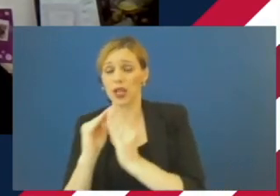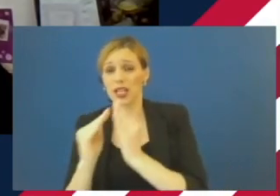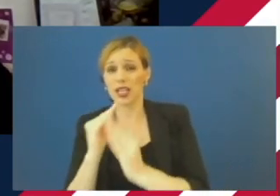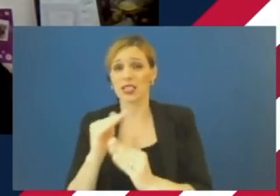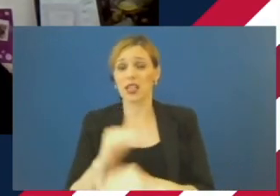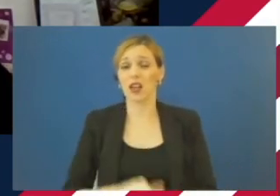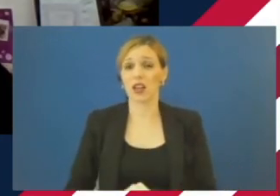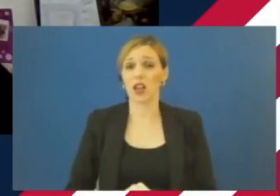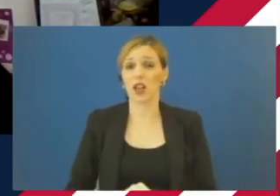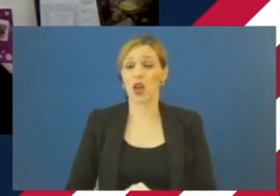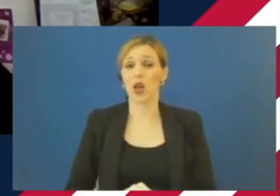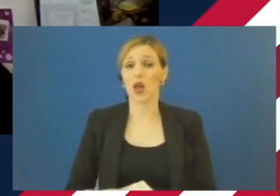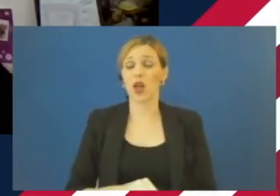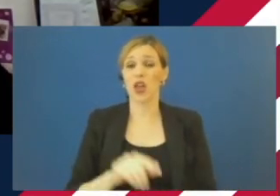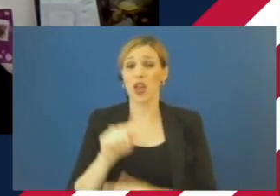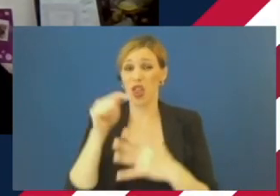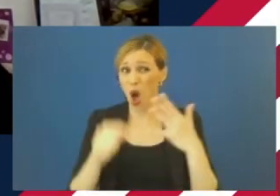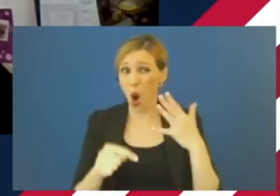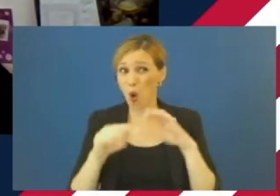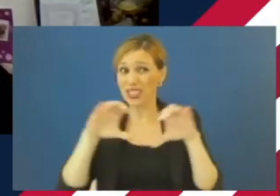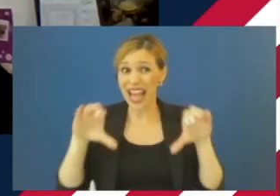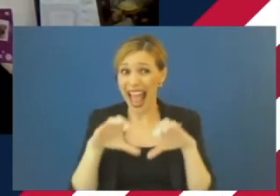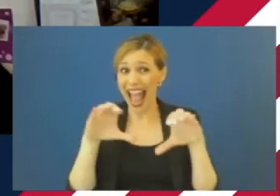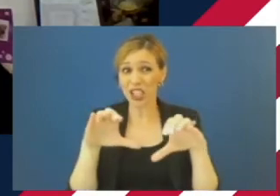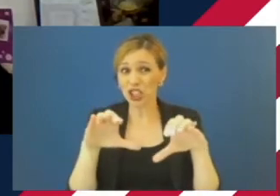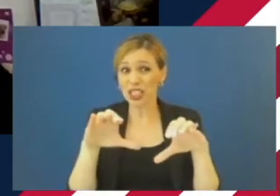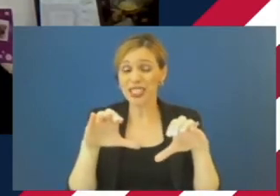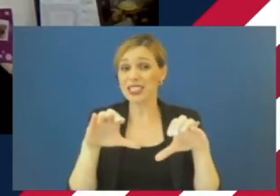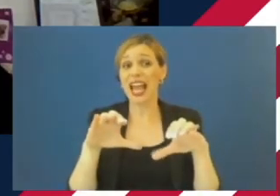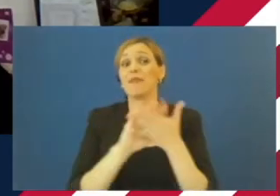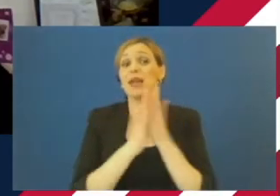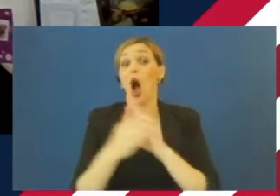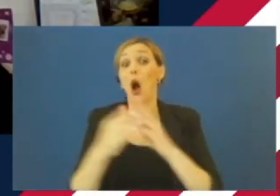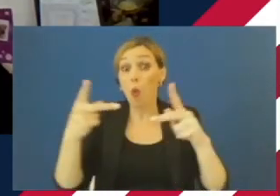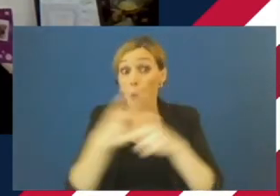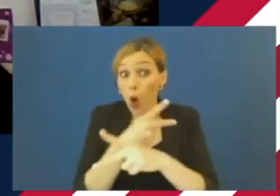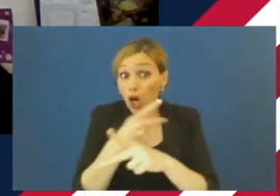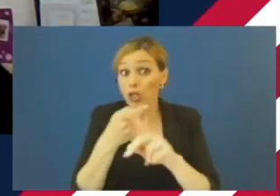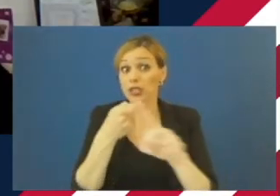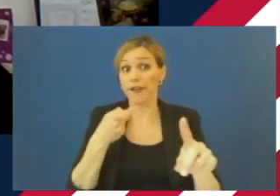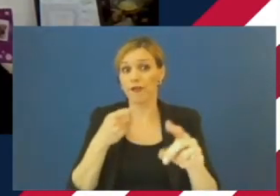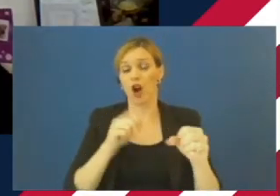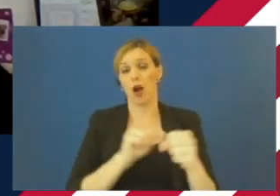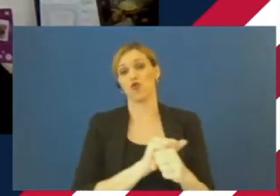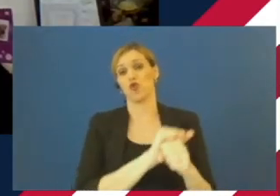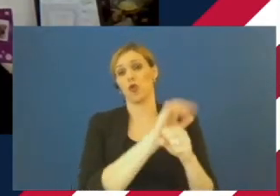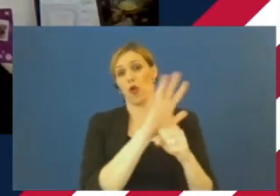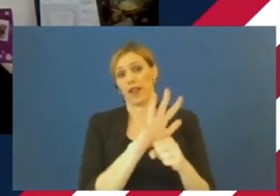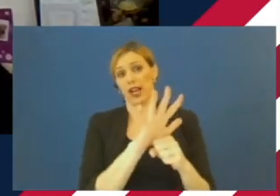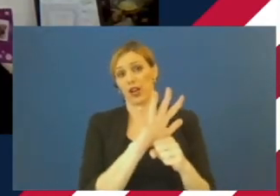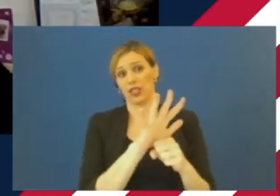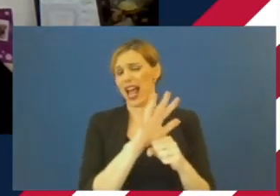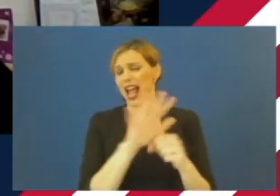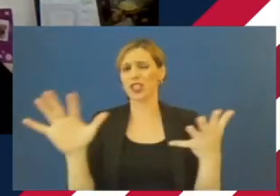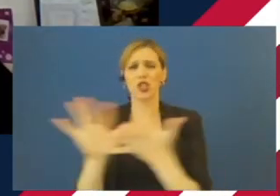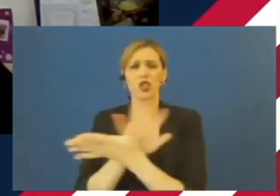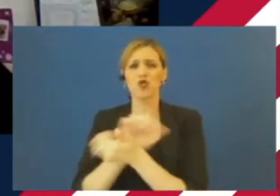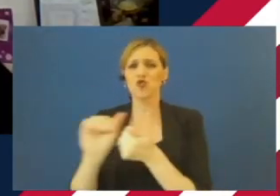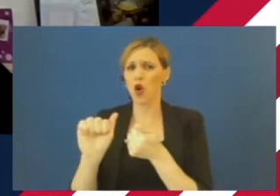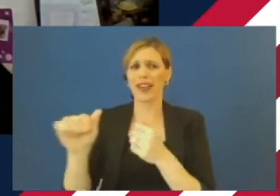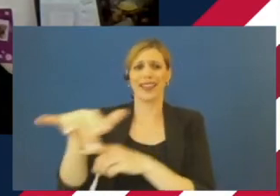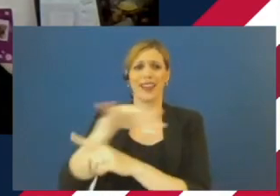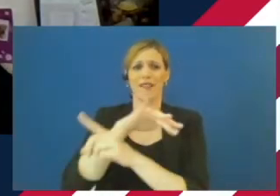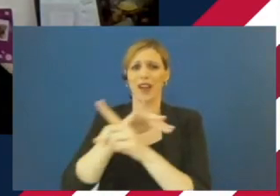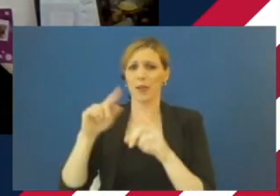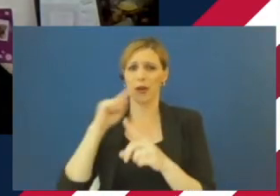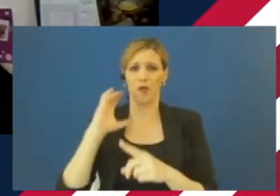are worsening the impacts of coronavirus and destroying future climate benefits for our children every single day. Under